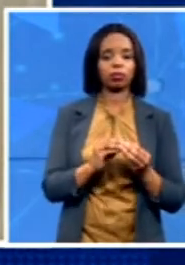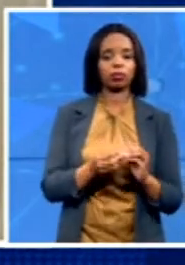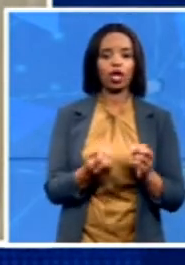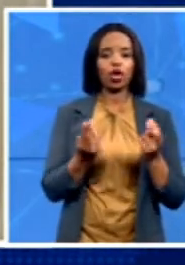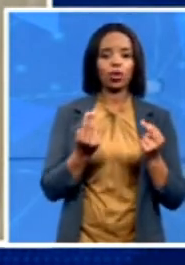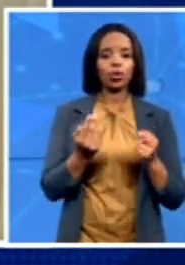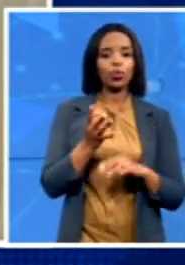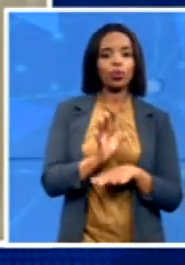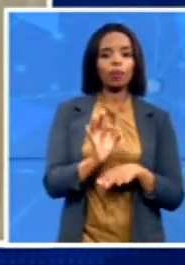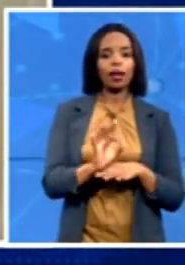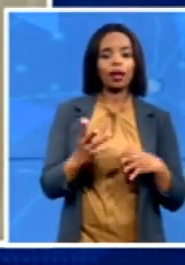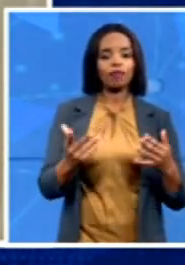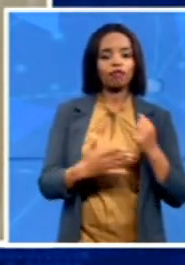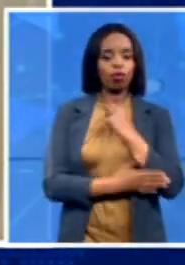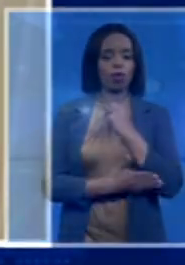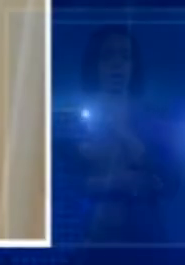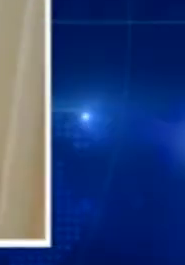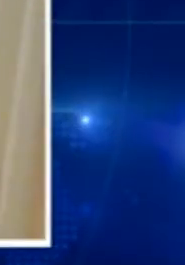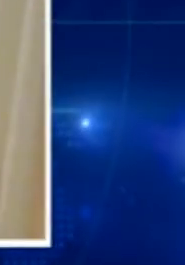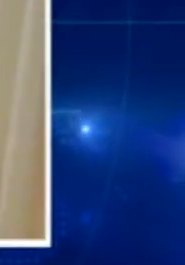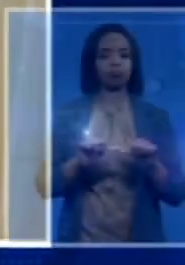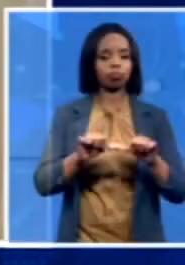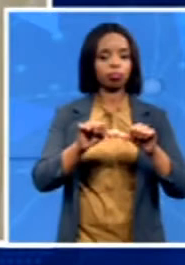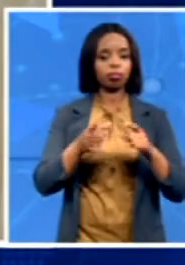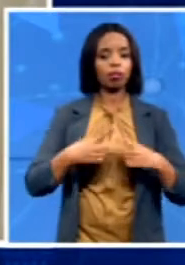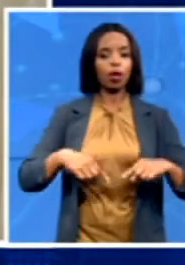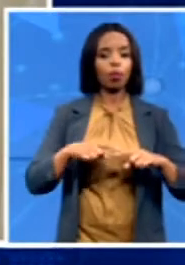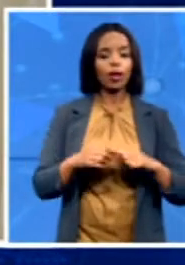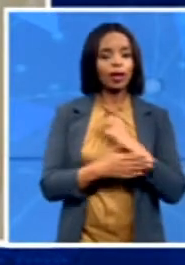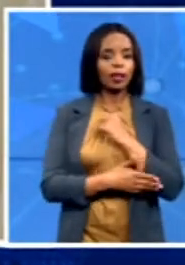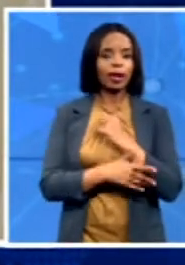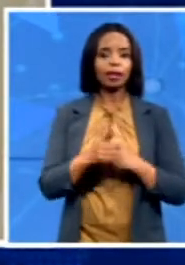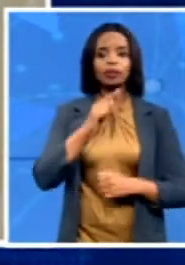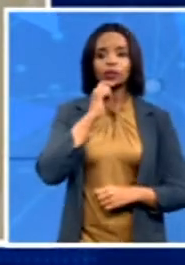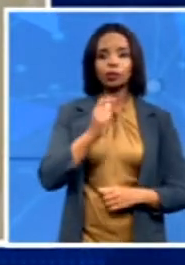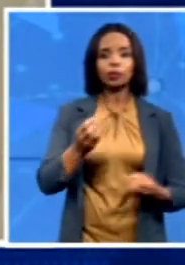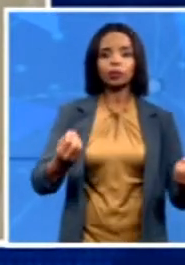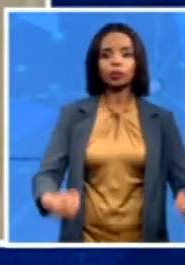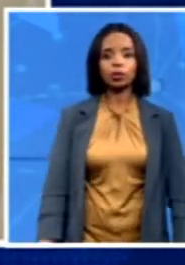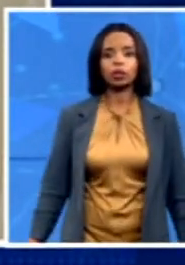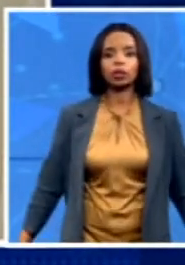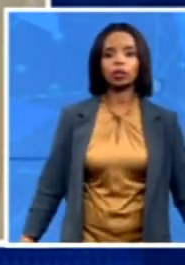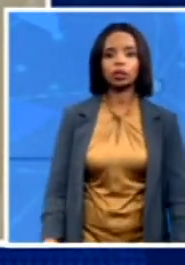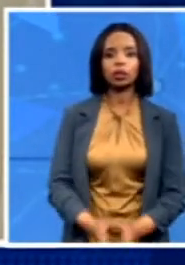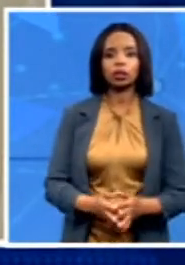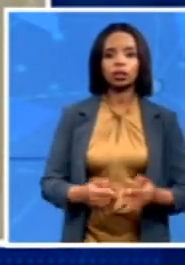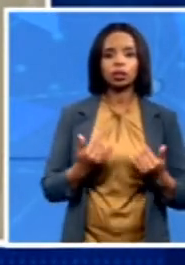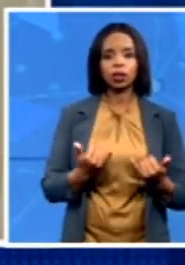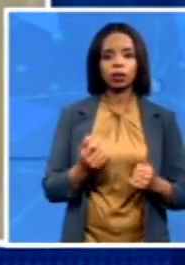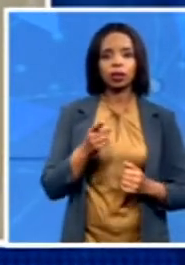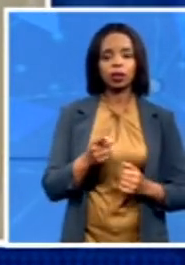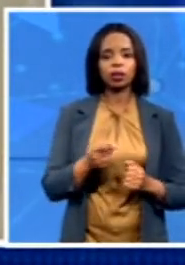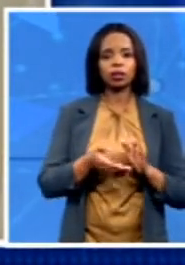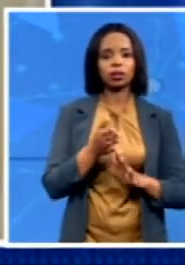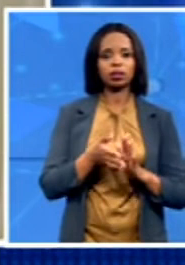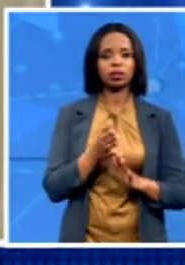of competitiveness as a country, and so if this census goes as well as has been touted, we should